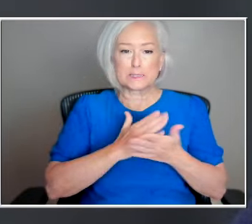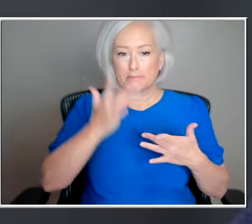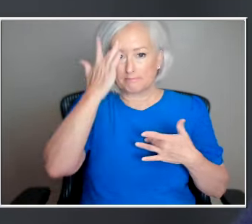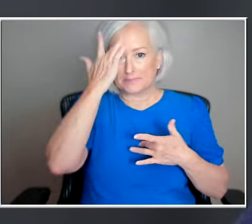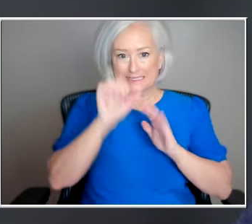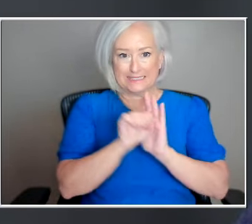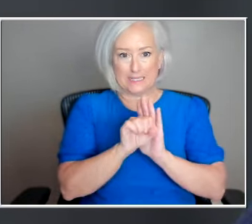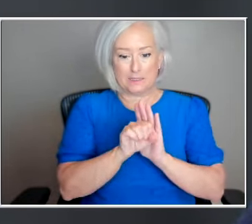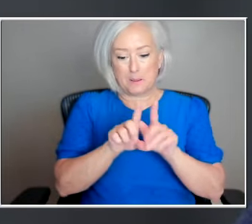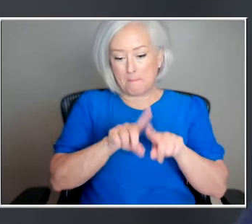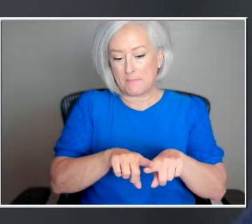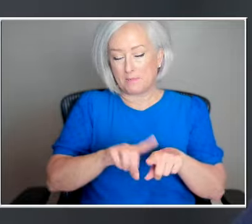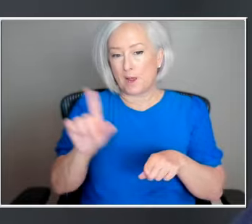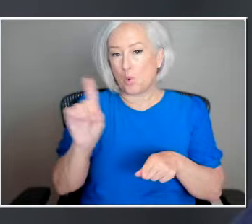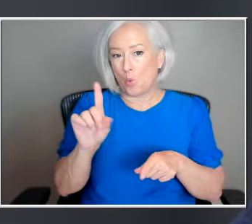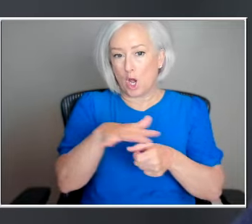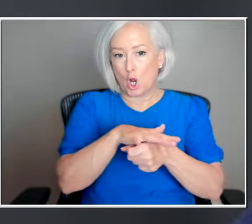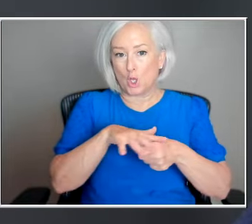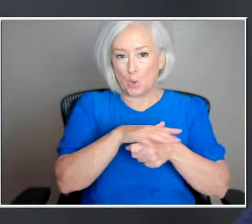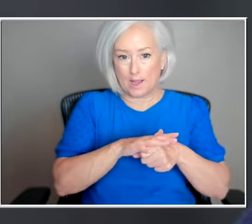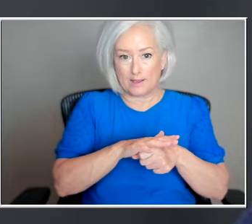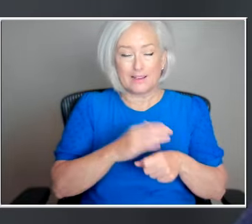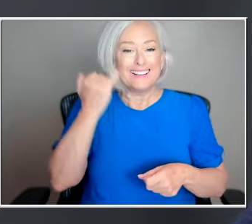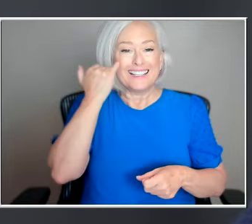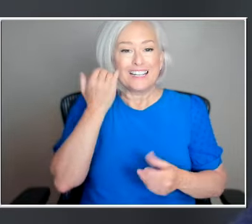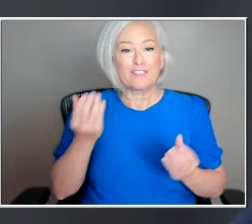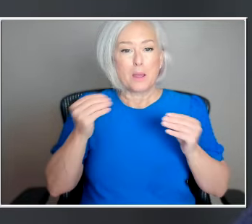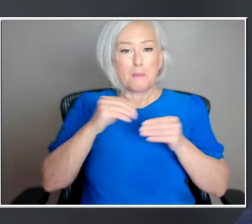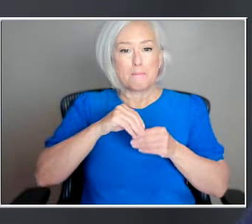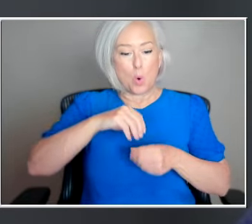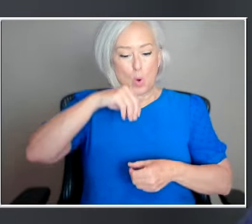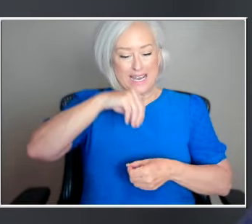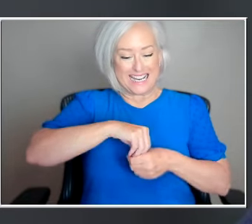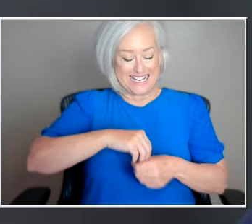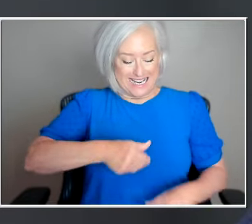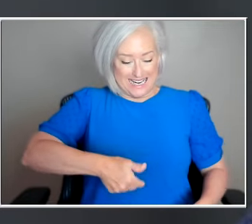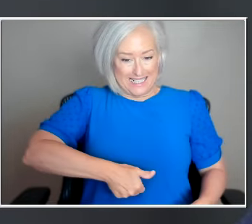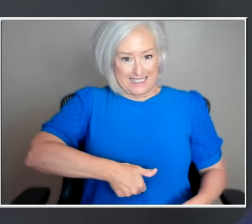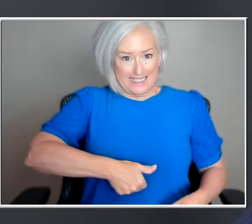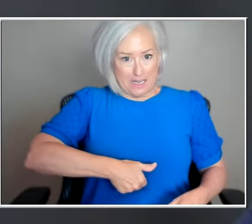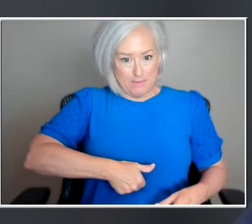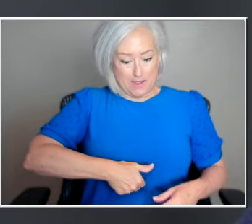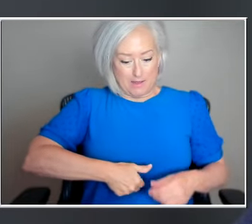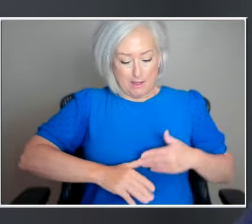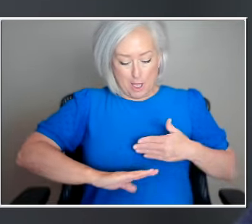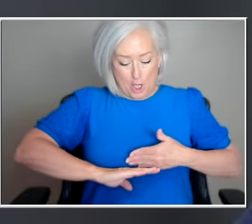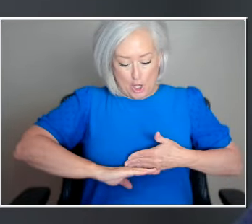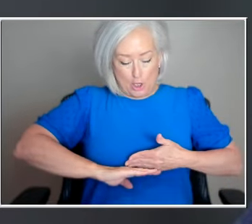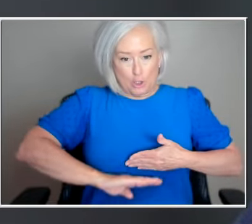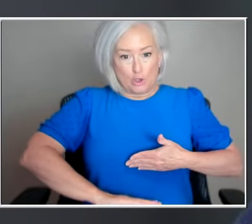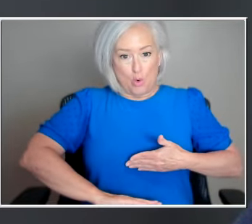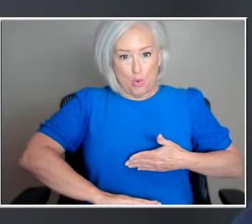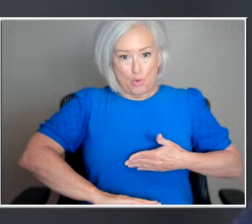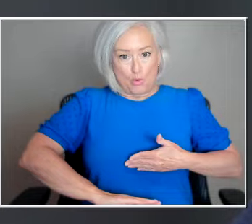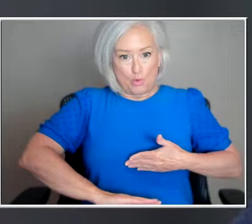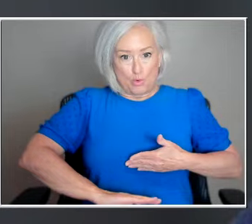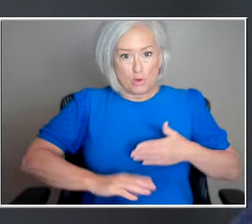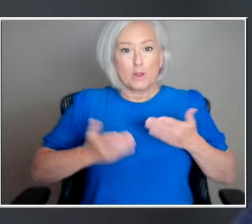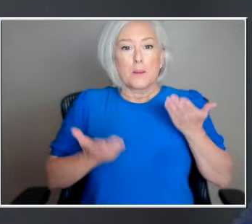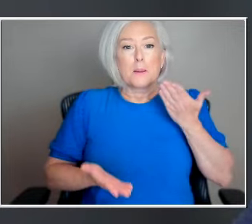on the location, if it's located in the stomach, which is much lower than the GE junction, then at times They can have